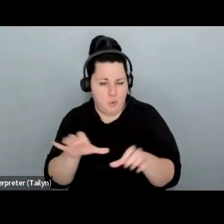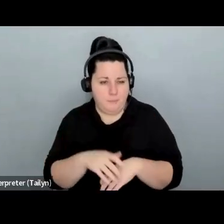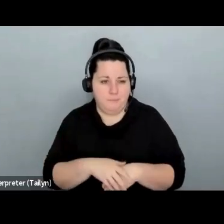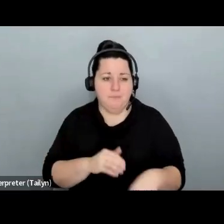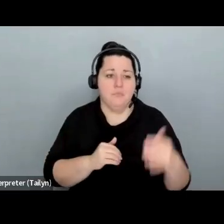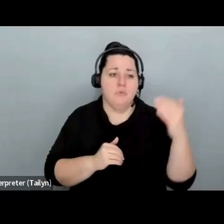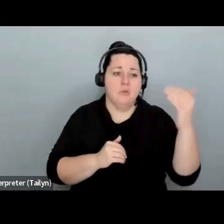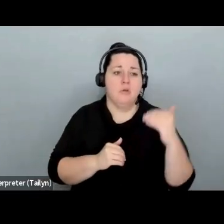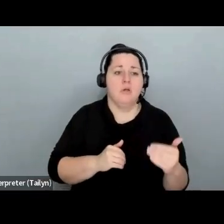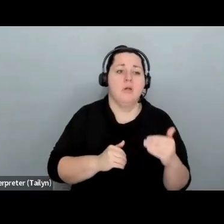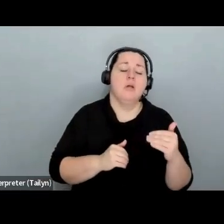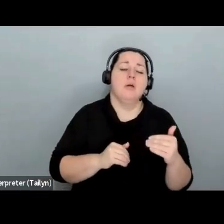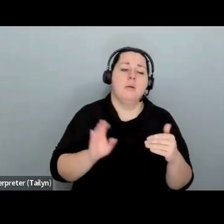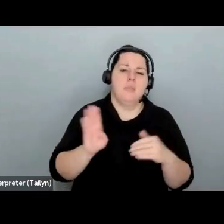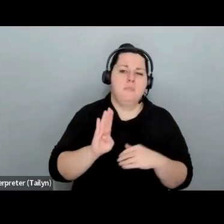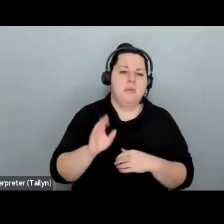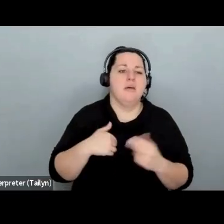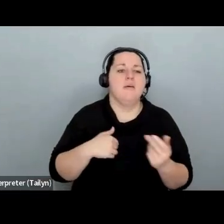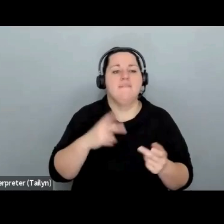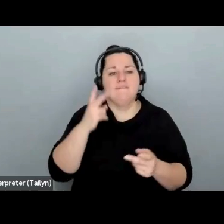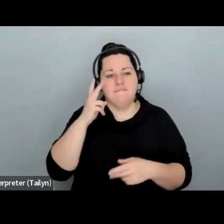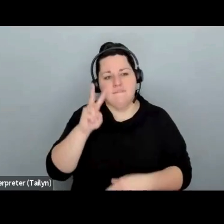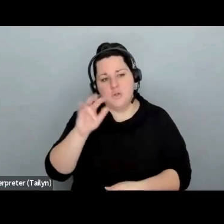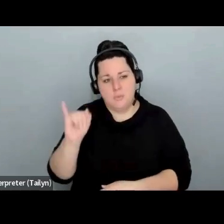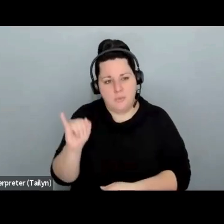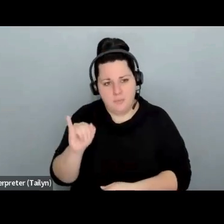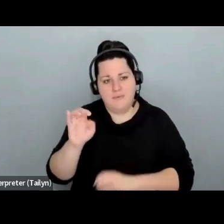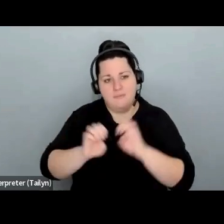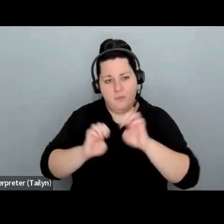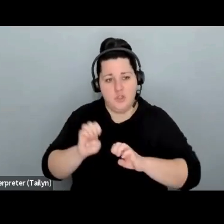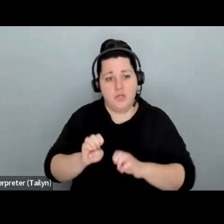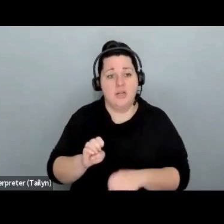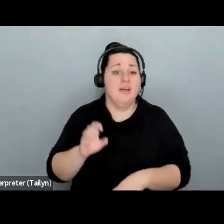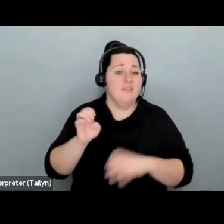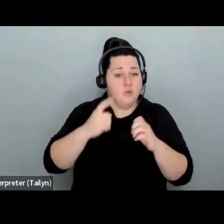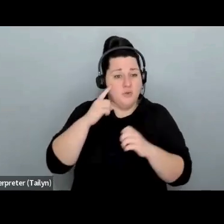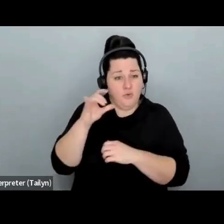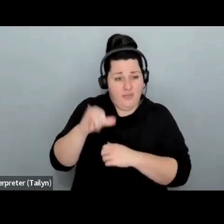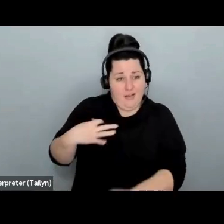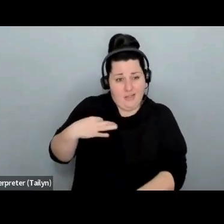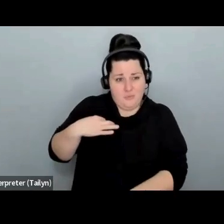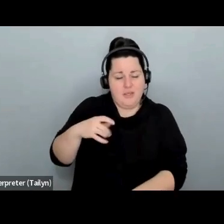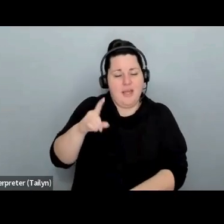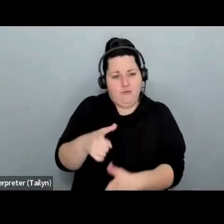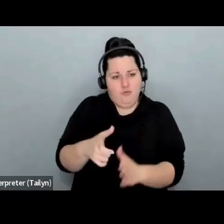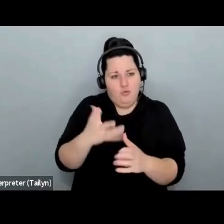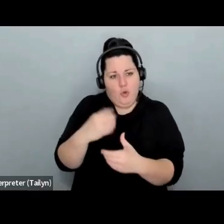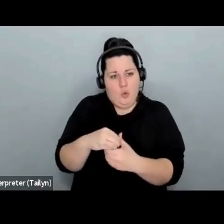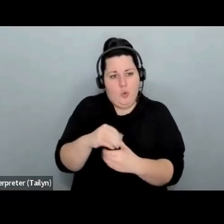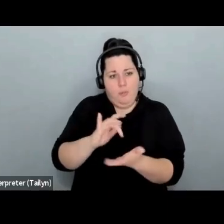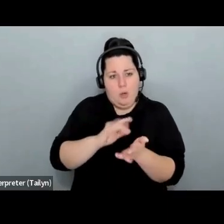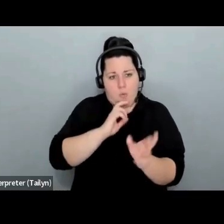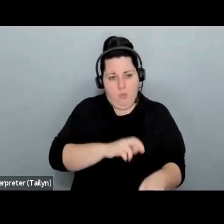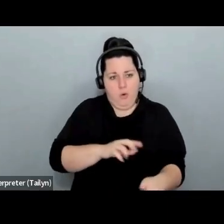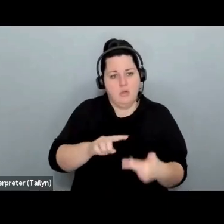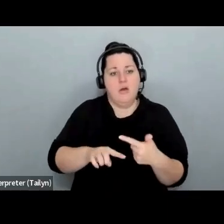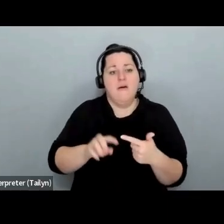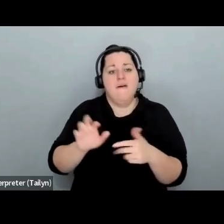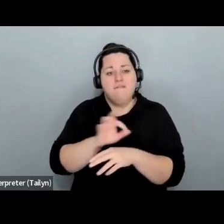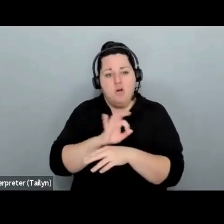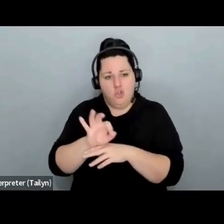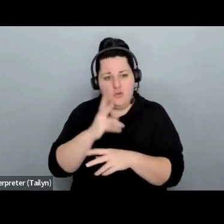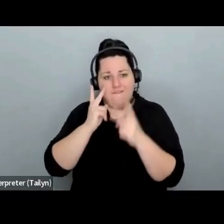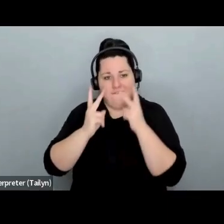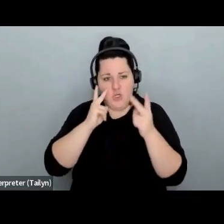Visual impairment evaluation. An evaluation for eligibility must include a medical report, a functional